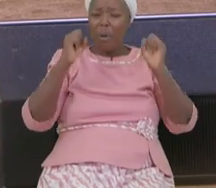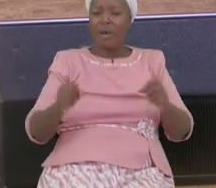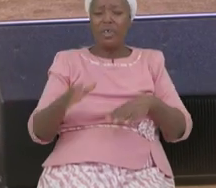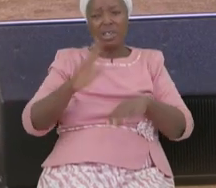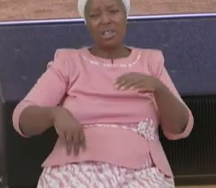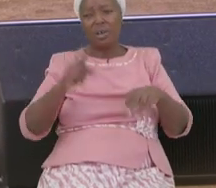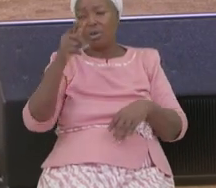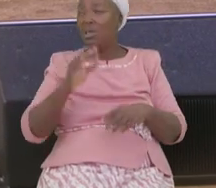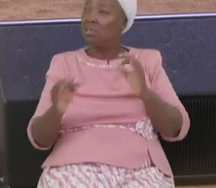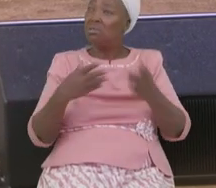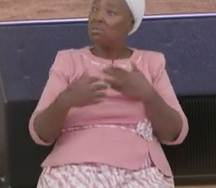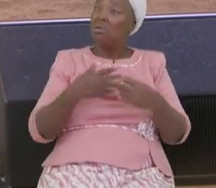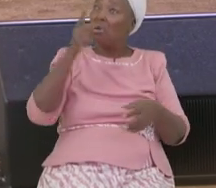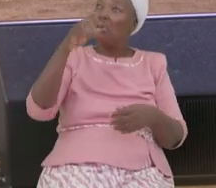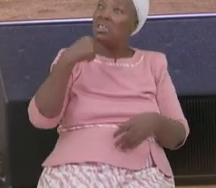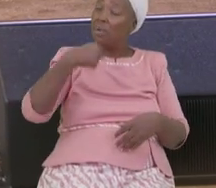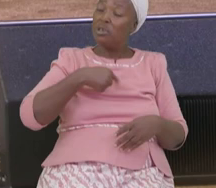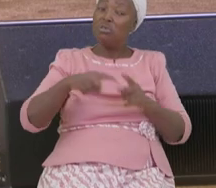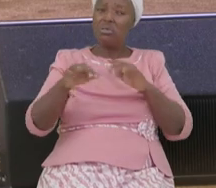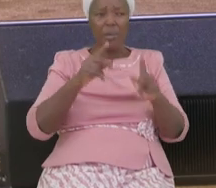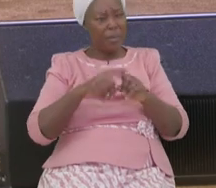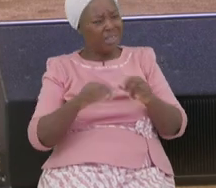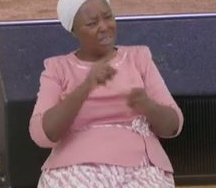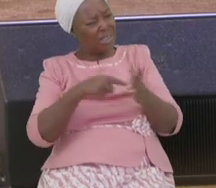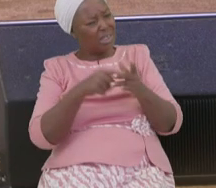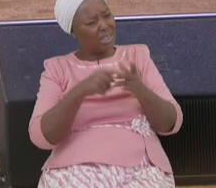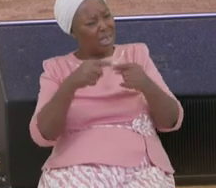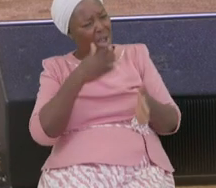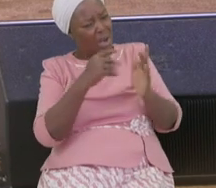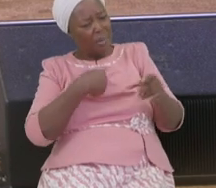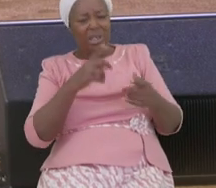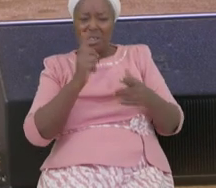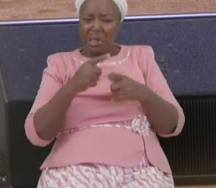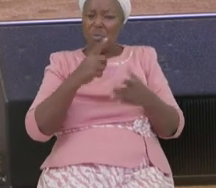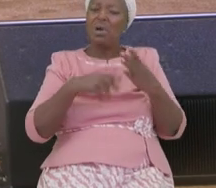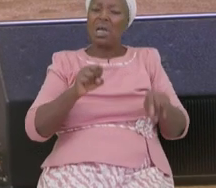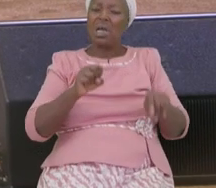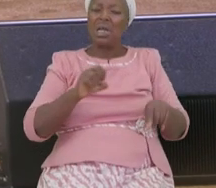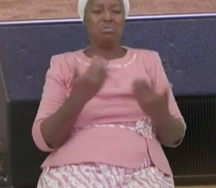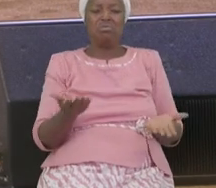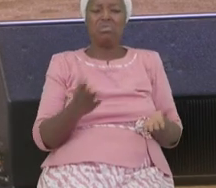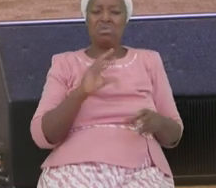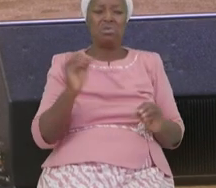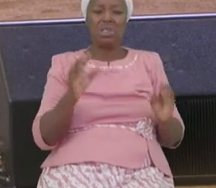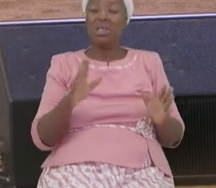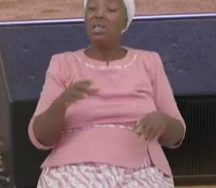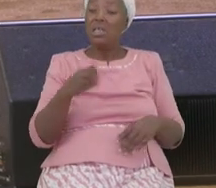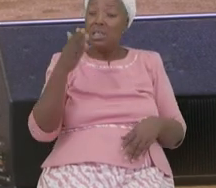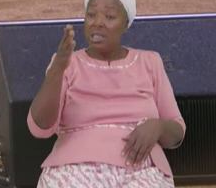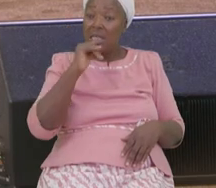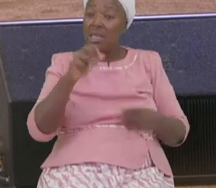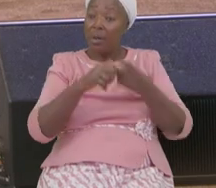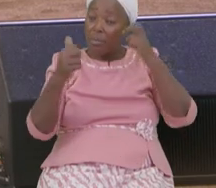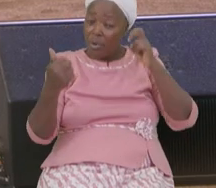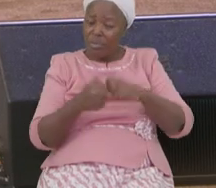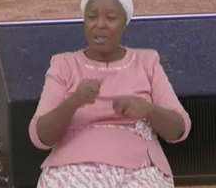God wanted me to, if they don't want me to, what can I do? That's the problem. The